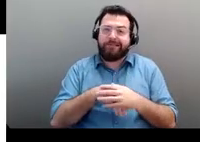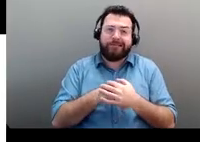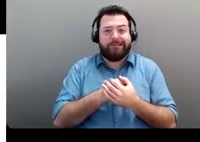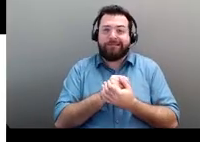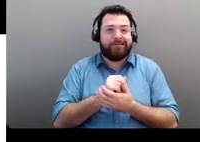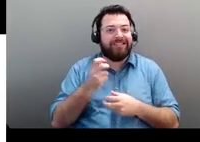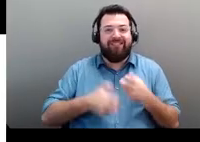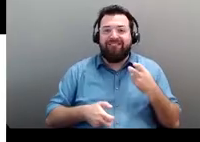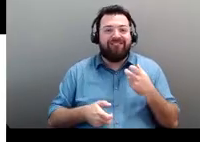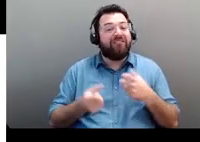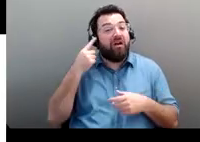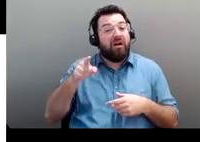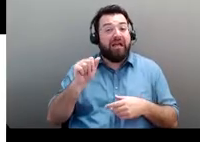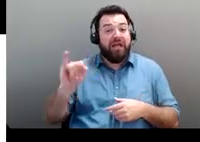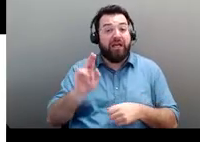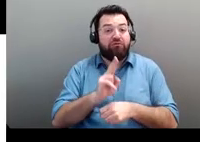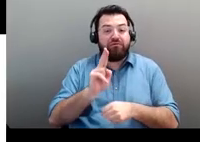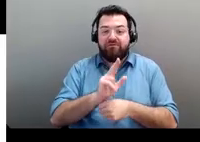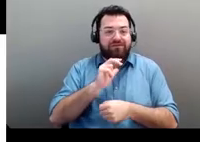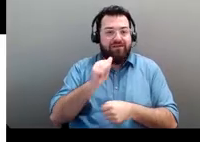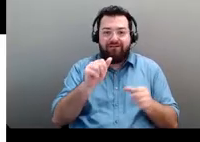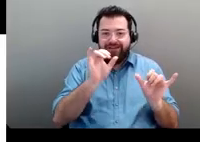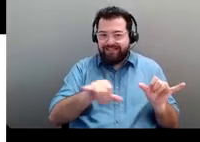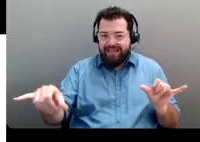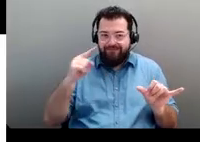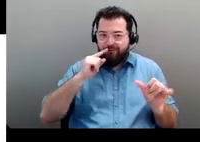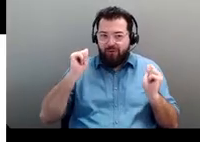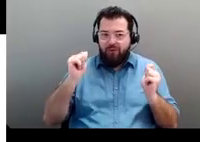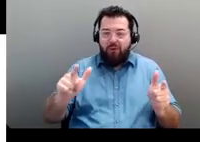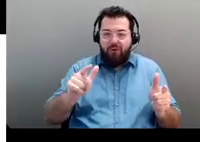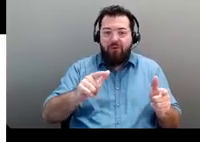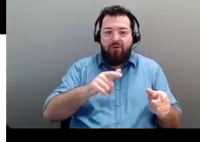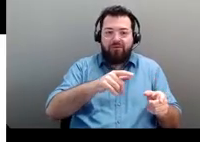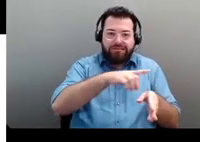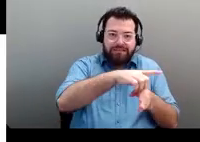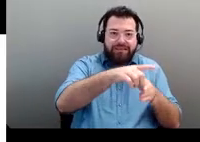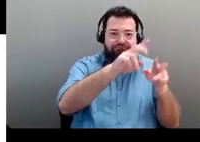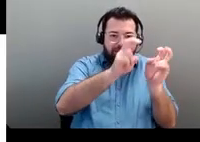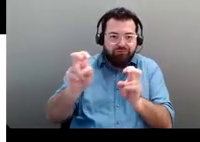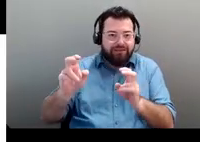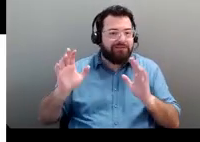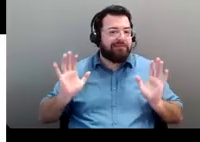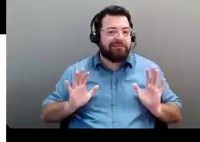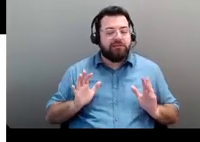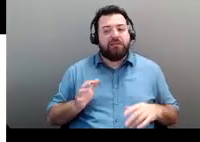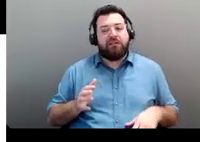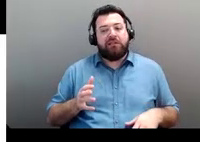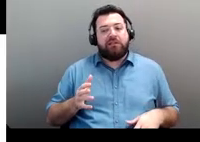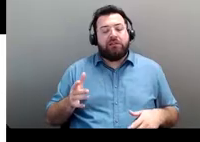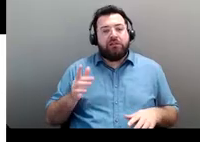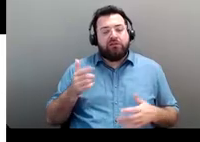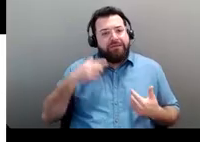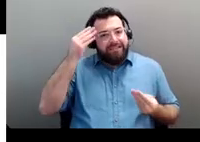pretty difficult because AI use is not the same for every subject, right? And so, but I was really mindful of that, and